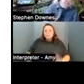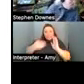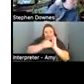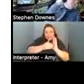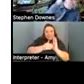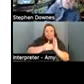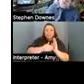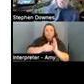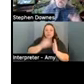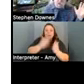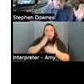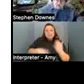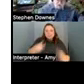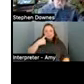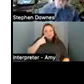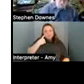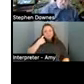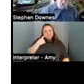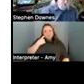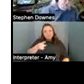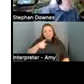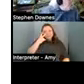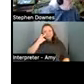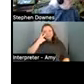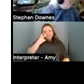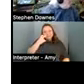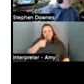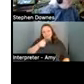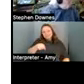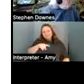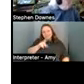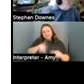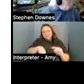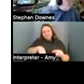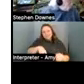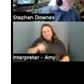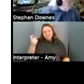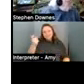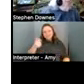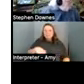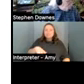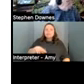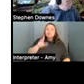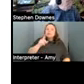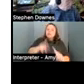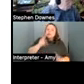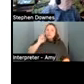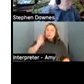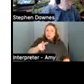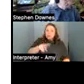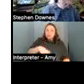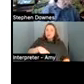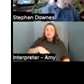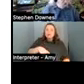some skeptics who don't think ai can do all of this stuff well if we look here uh way down